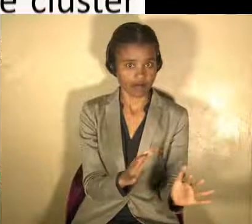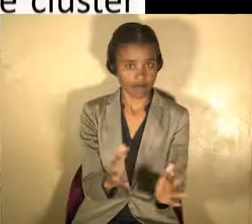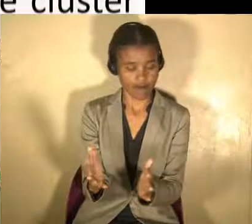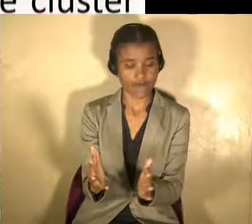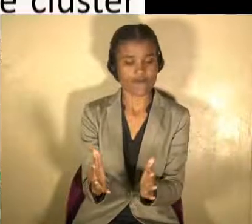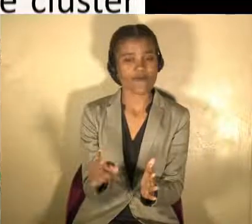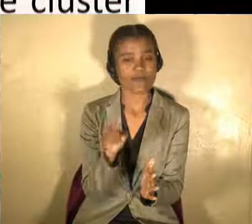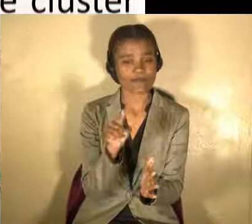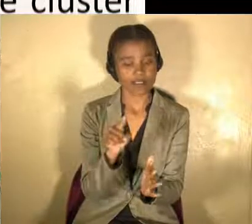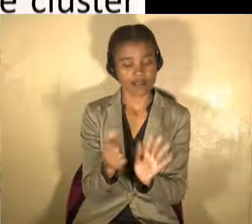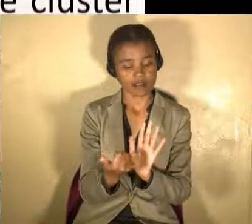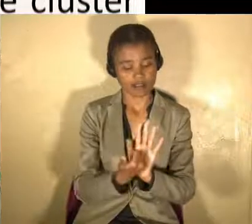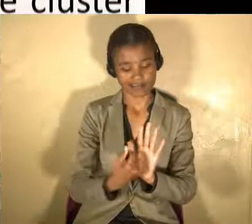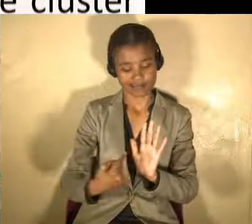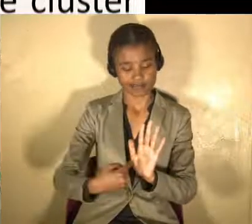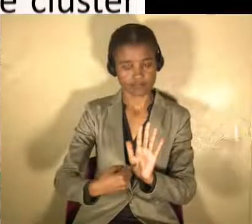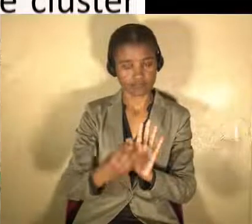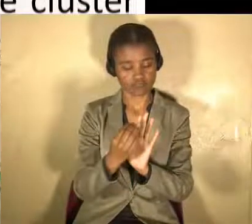the Act.